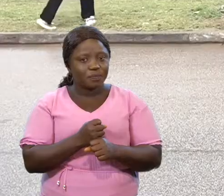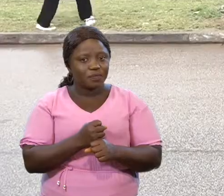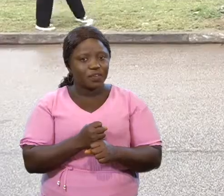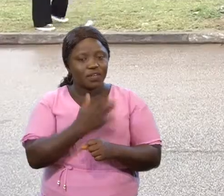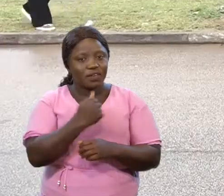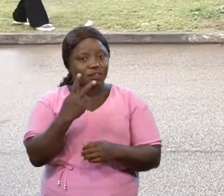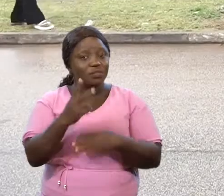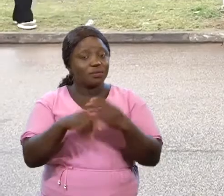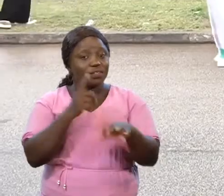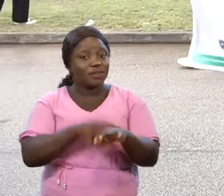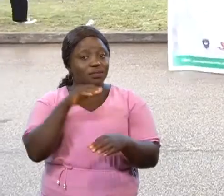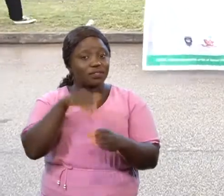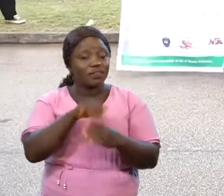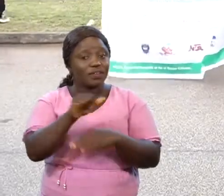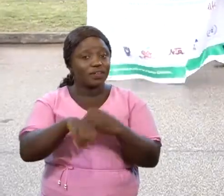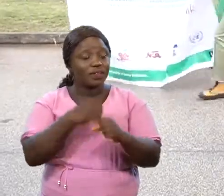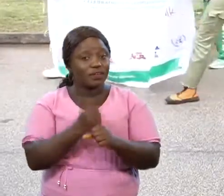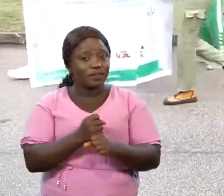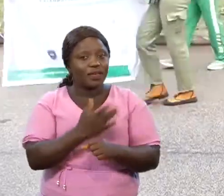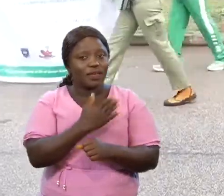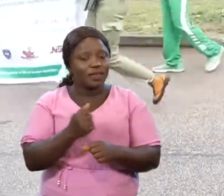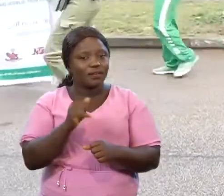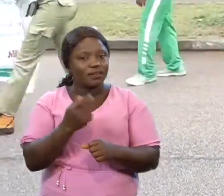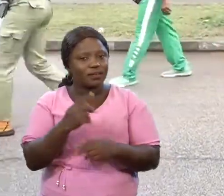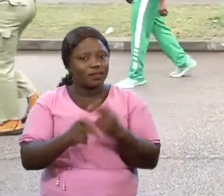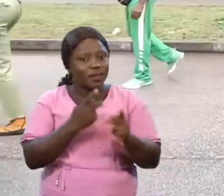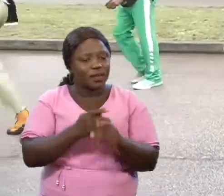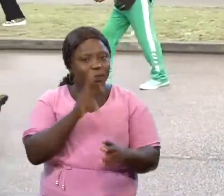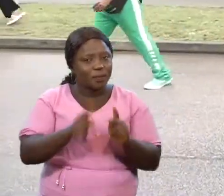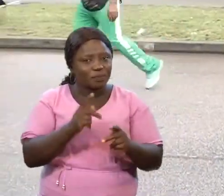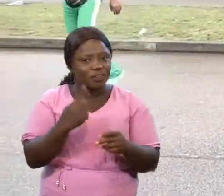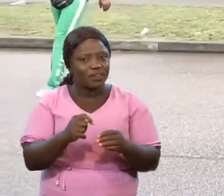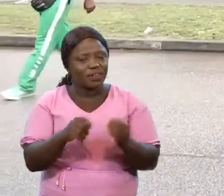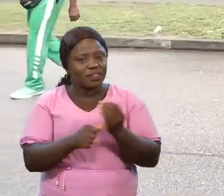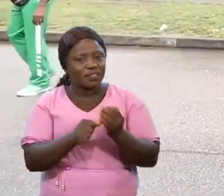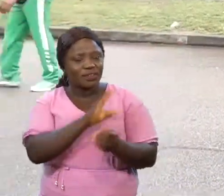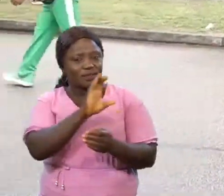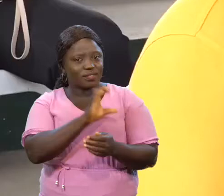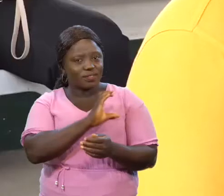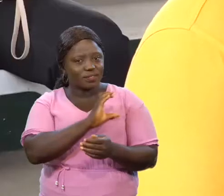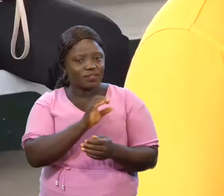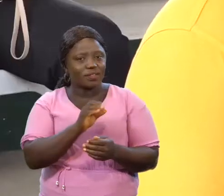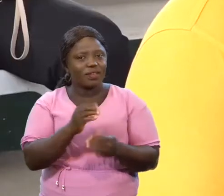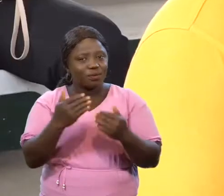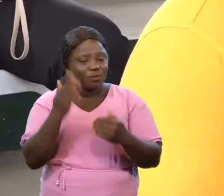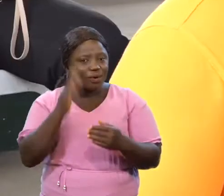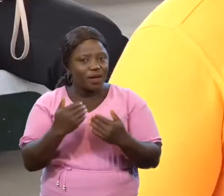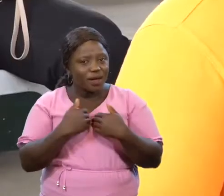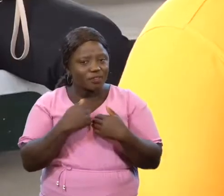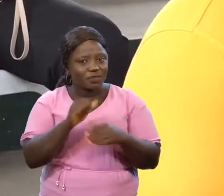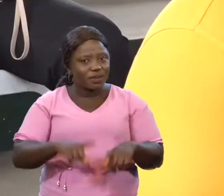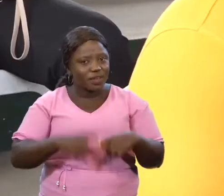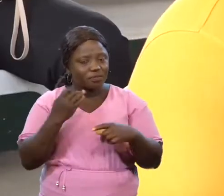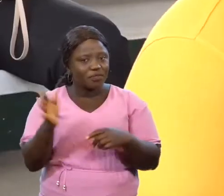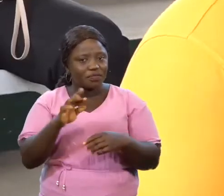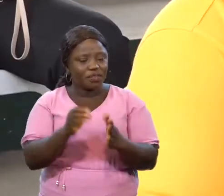we do that 2 times a year. Because the retired people, the senior citizens, they need to have this